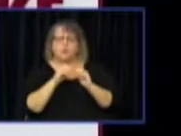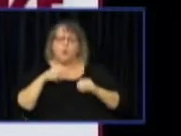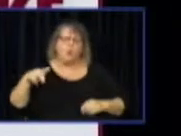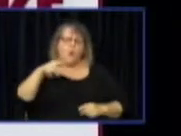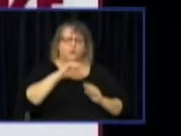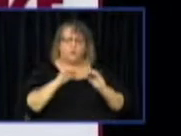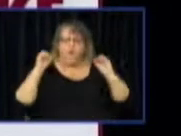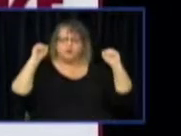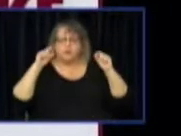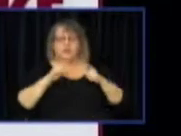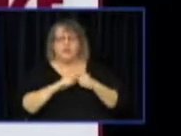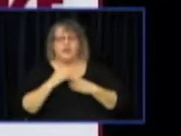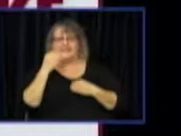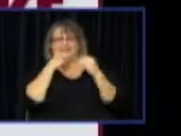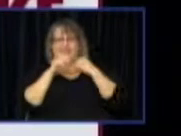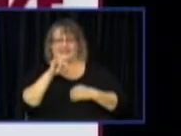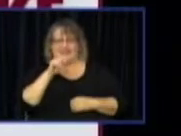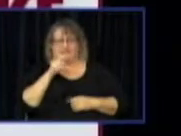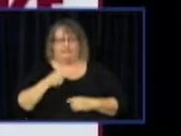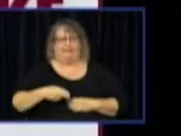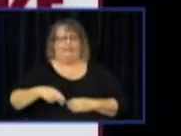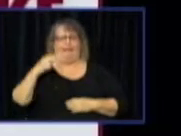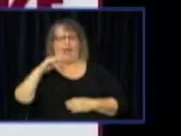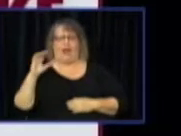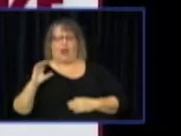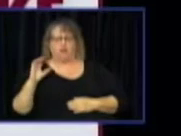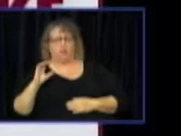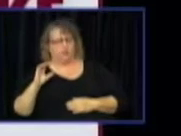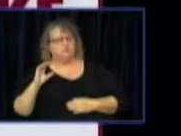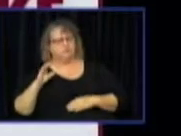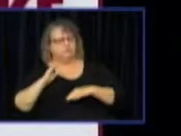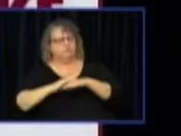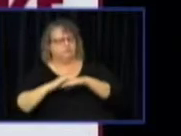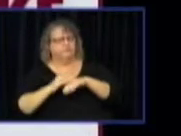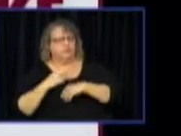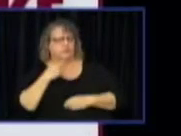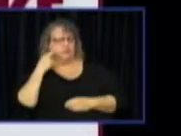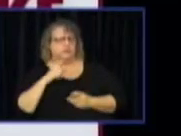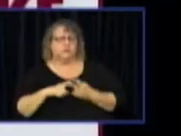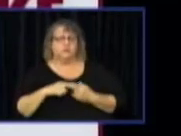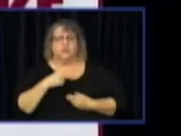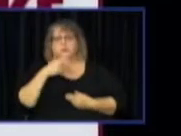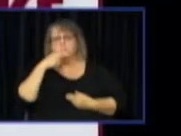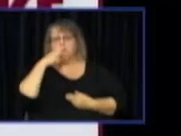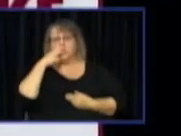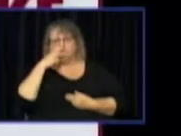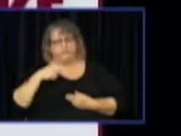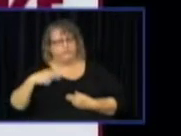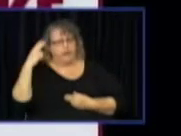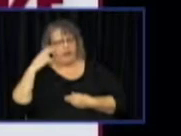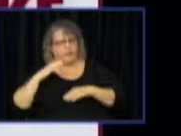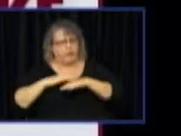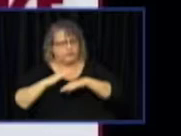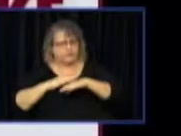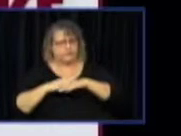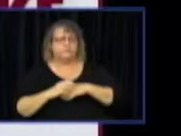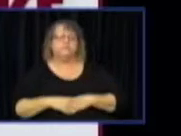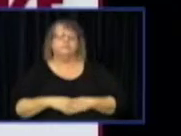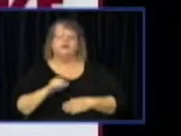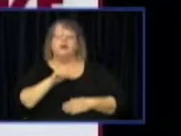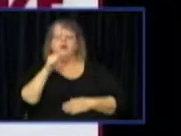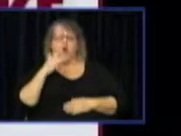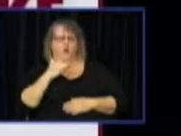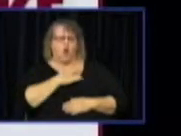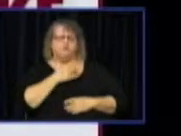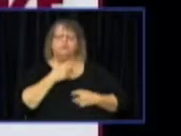diet, certainly diets that are high in cholesterol are a risk factor for stroke. Smoking is a risk factor for stroke. And then a